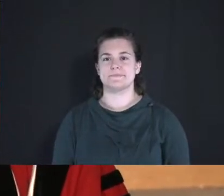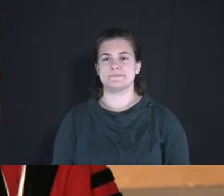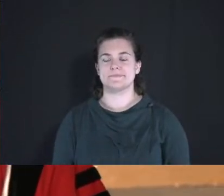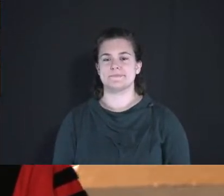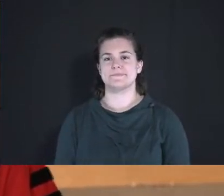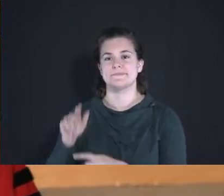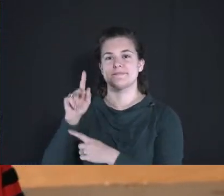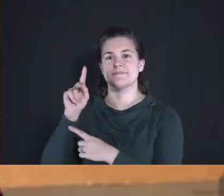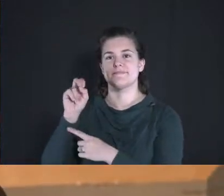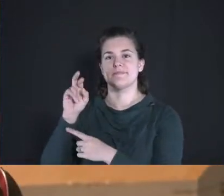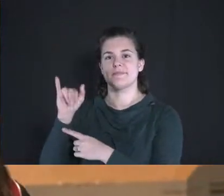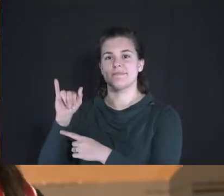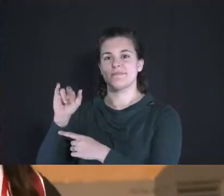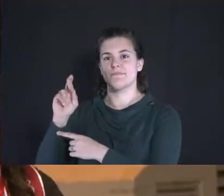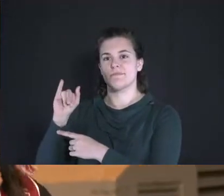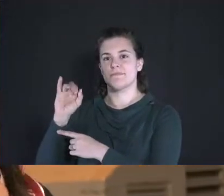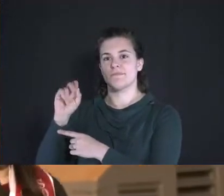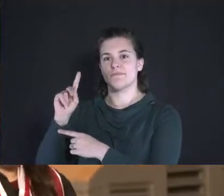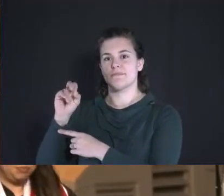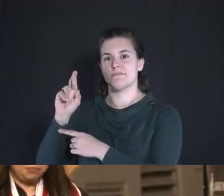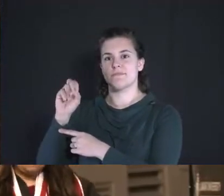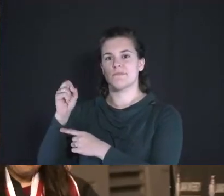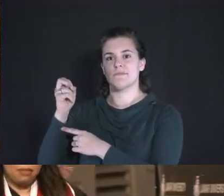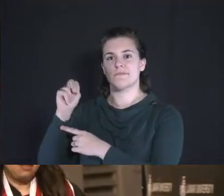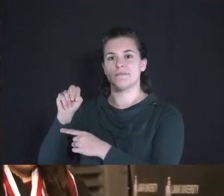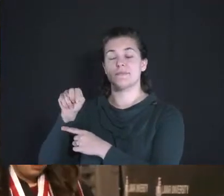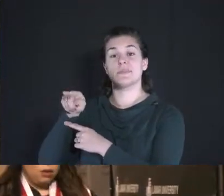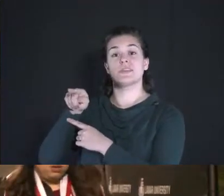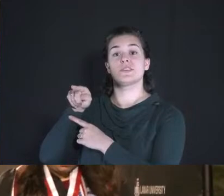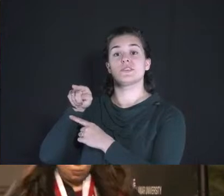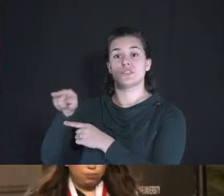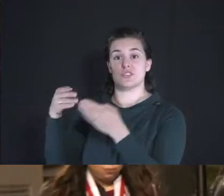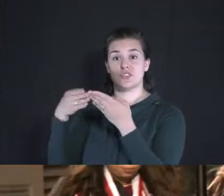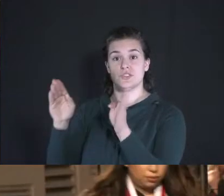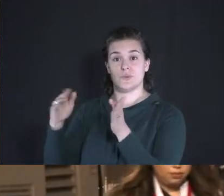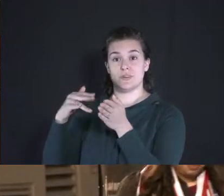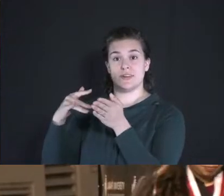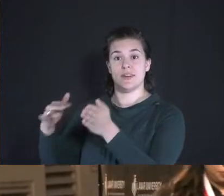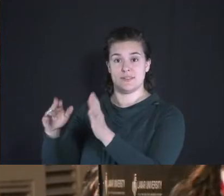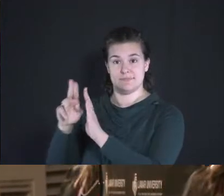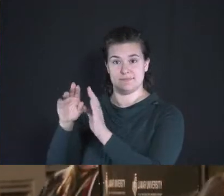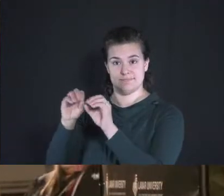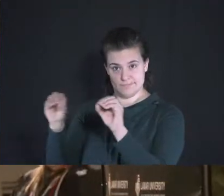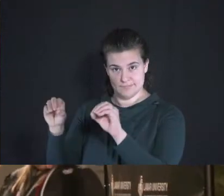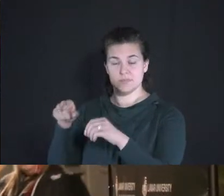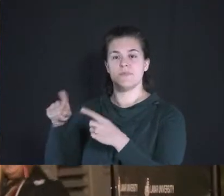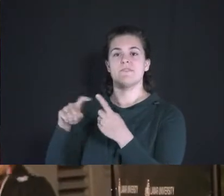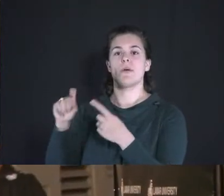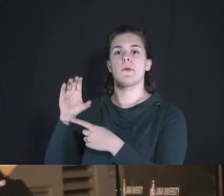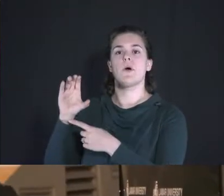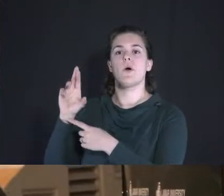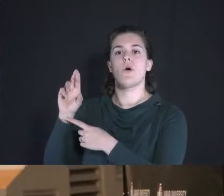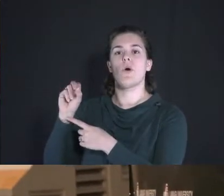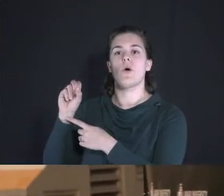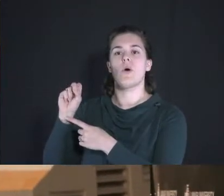Carrie Rickerson, Bachelor of General Studies from Crosby, Texas.